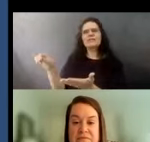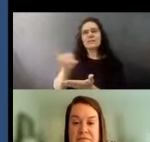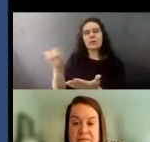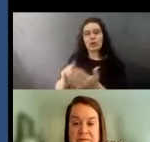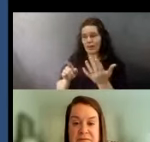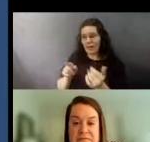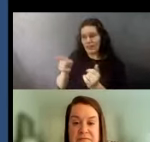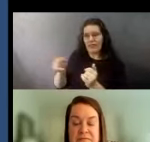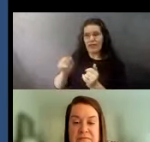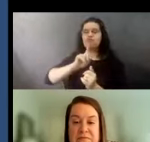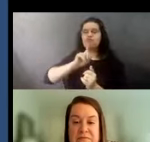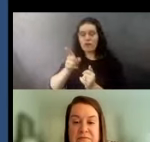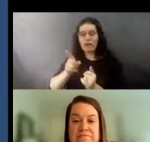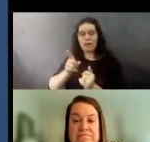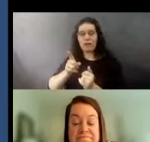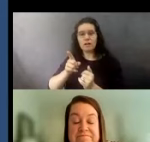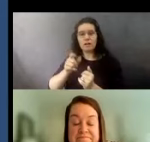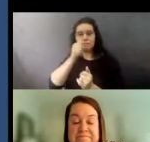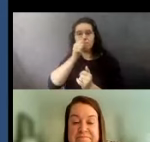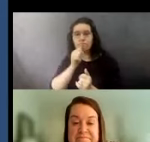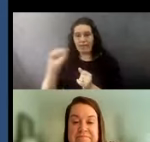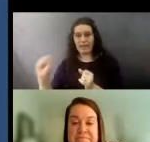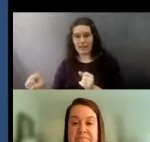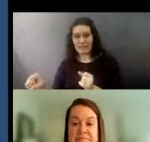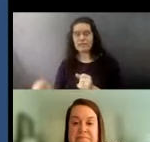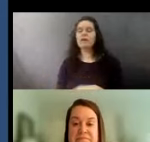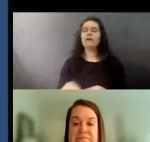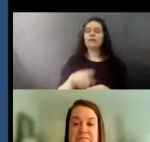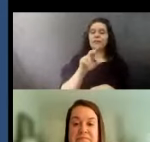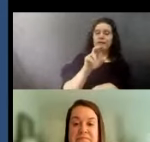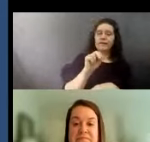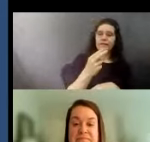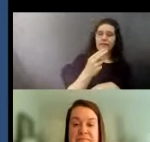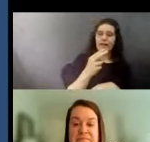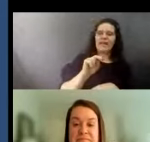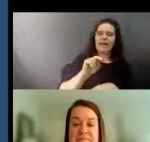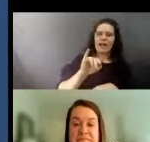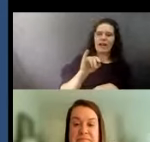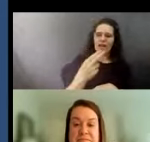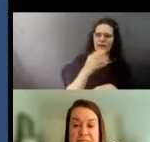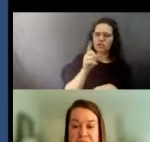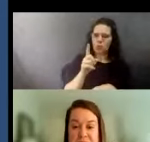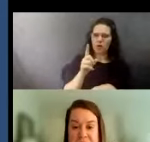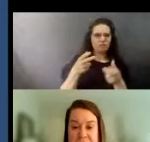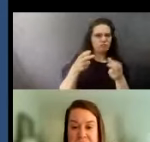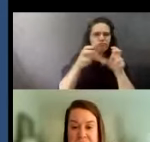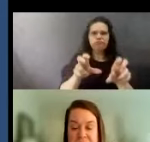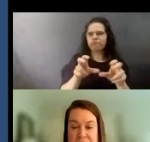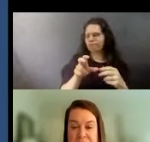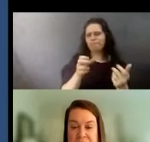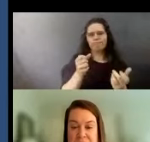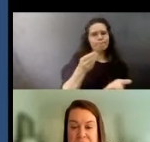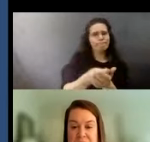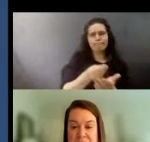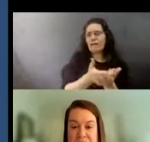going to put $1 billion towards researching this, calling under the name of long COVID, but we may make breakthroughs in really